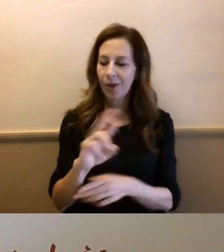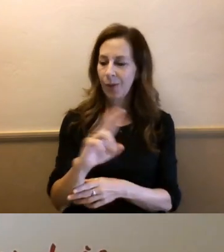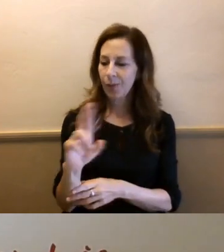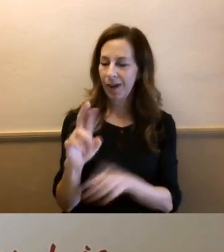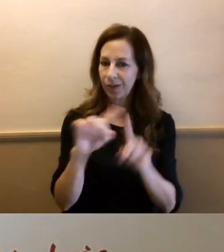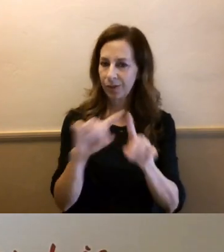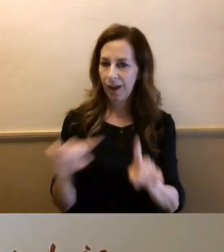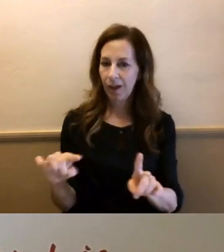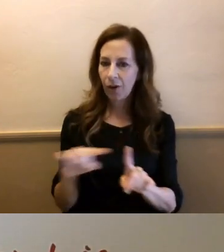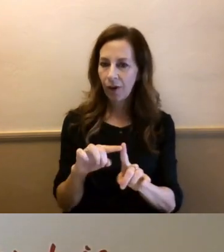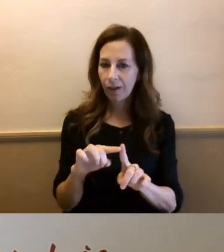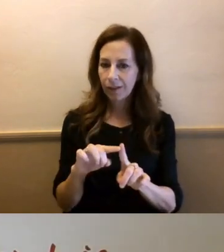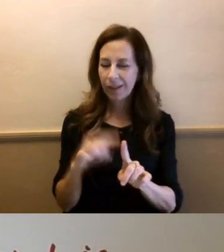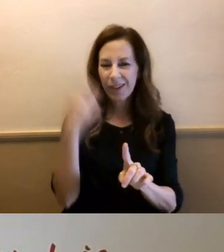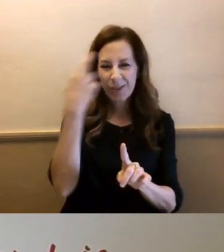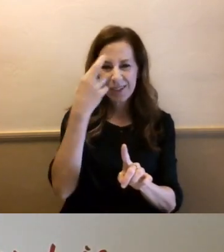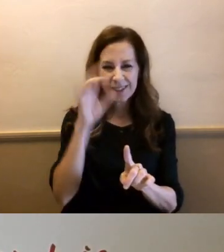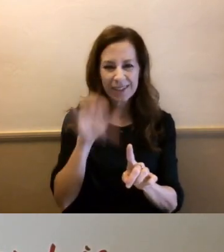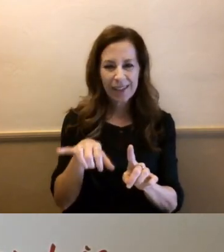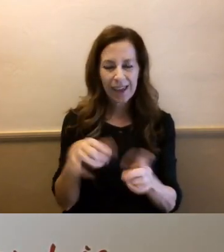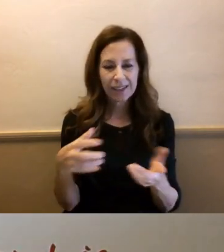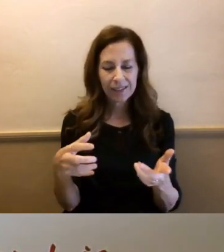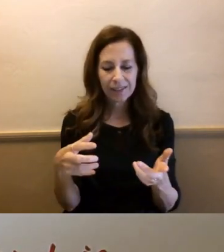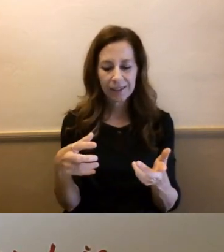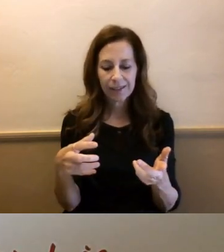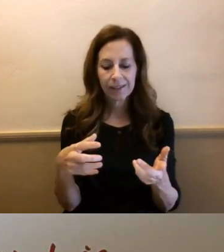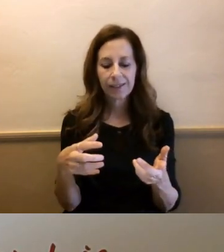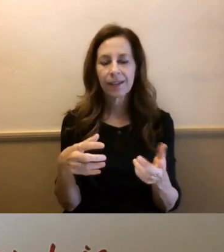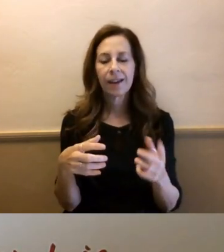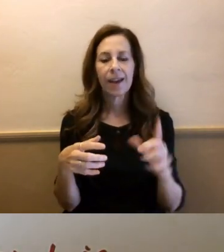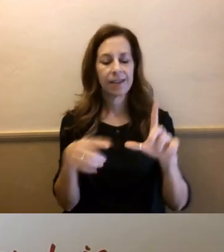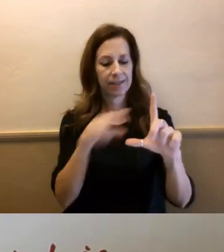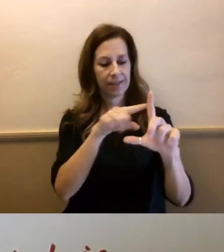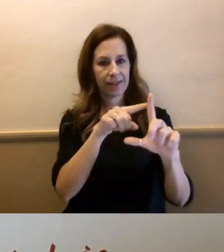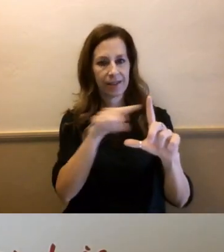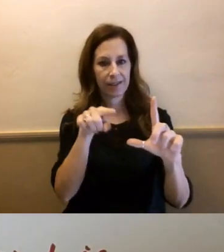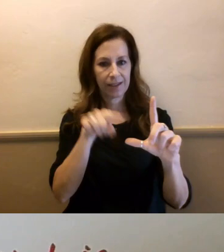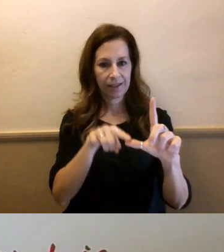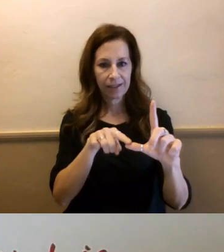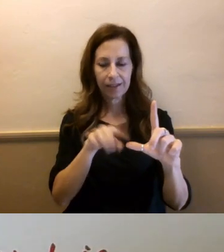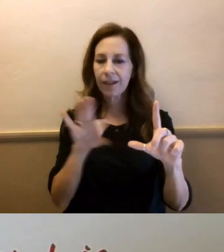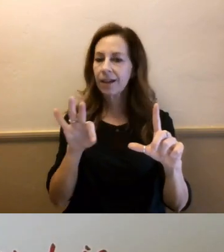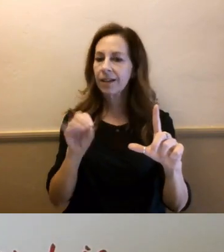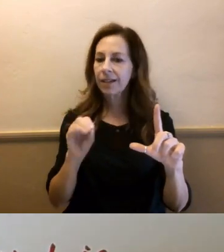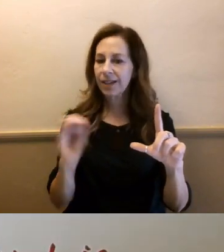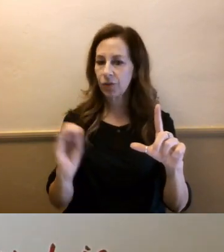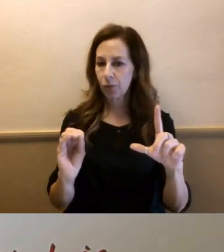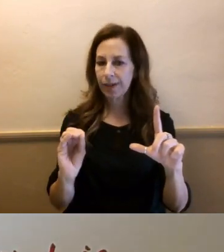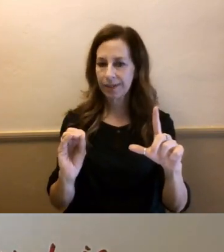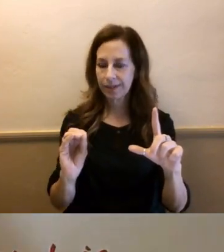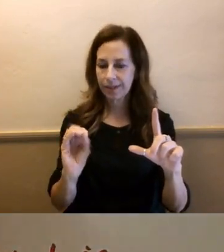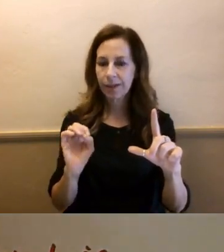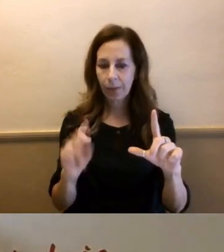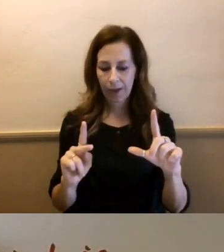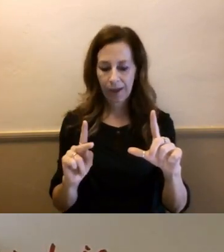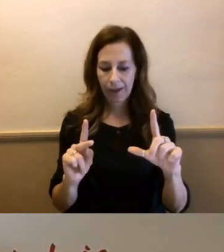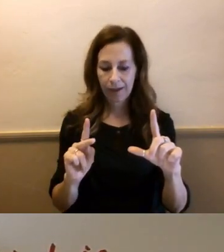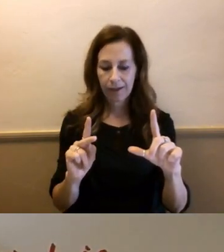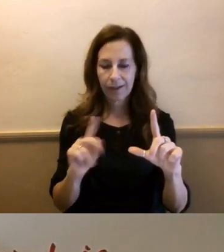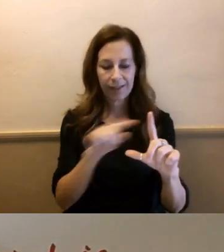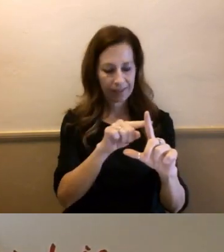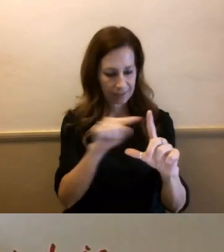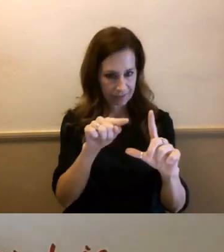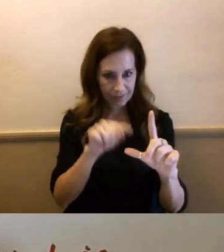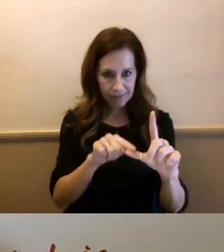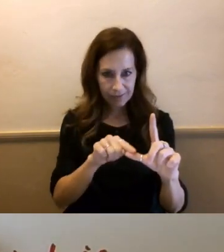a right triangle, what makes it a right triangle is that it has a degree measurement inside that has 90 degrees. All right, this